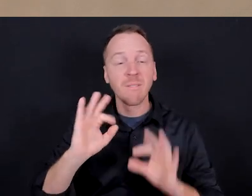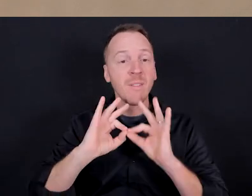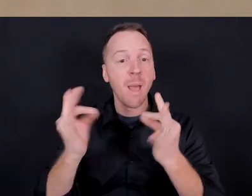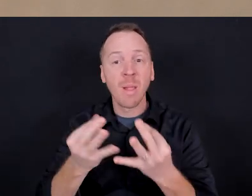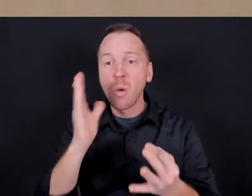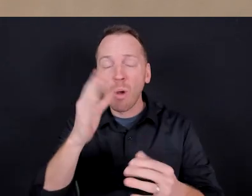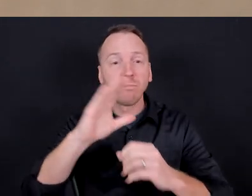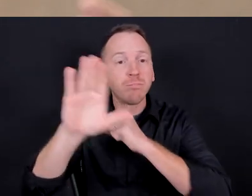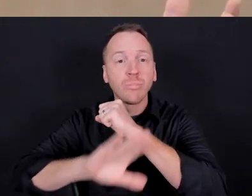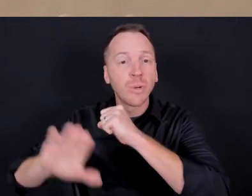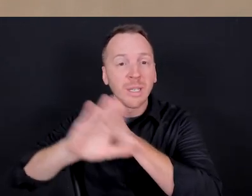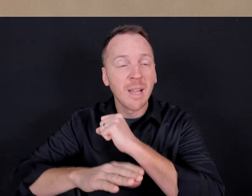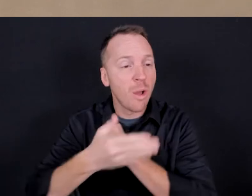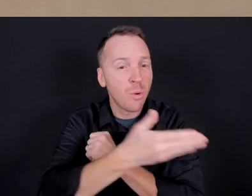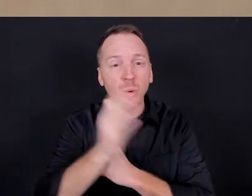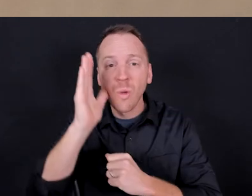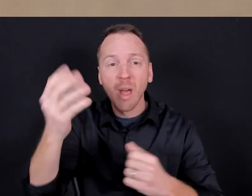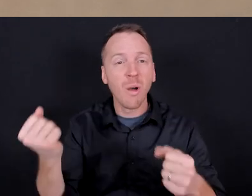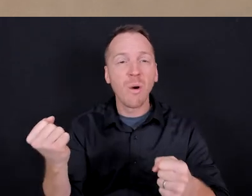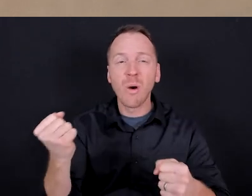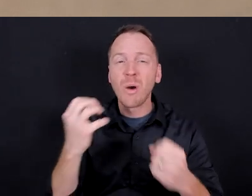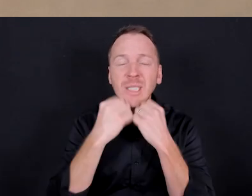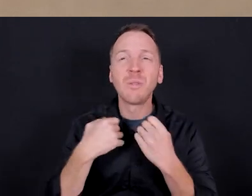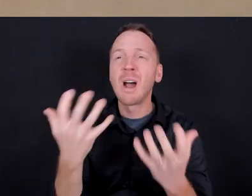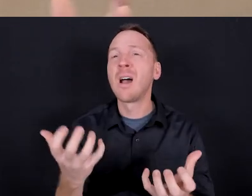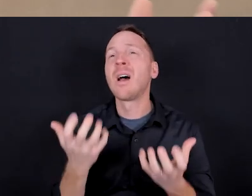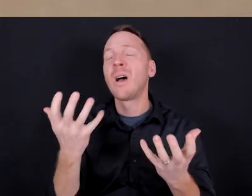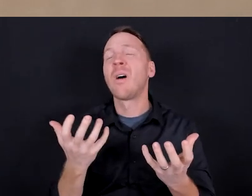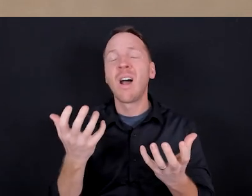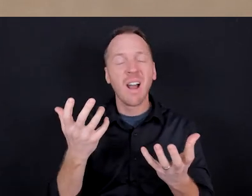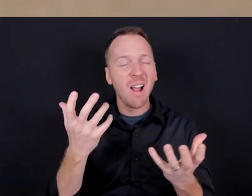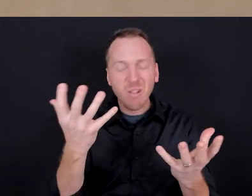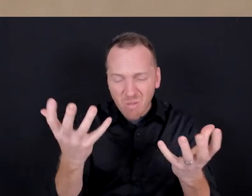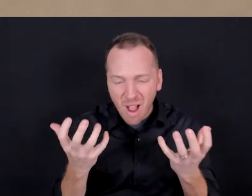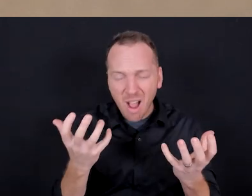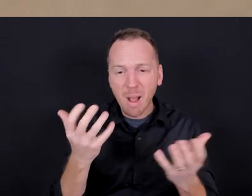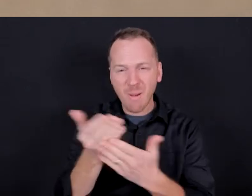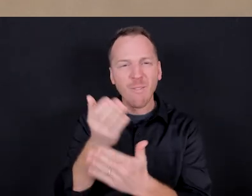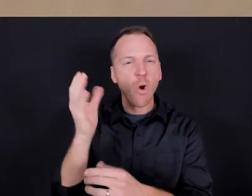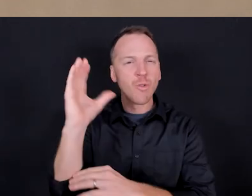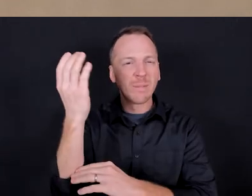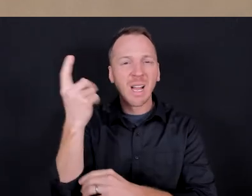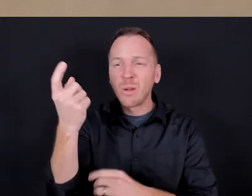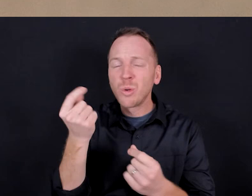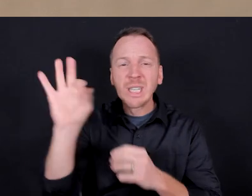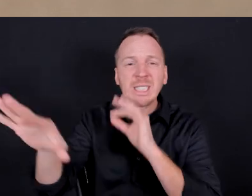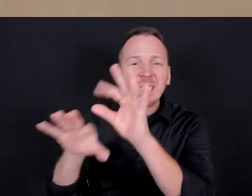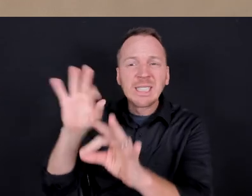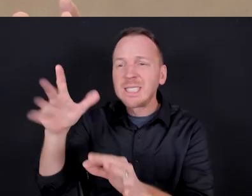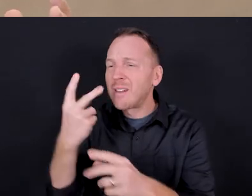family and protect them. And he spent all the days before Christmas just trying to figure